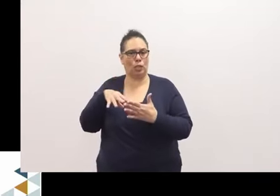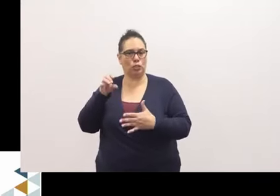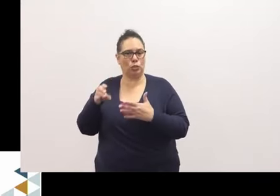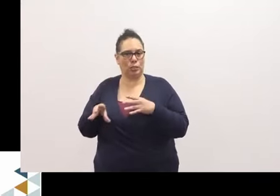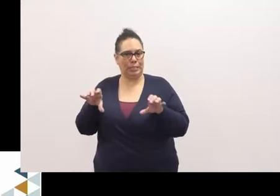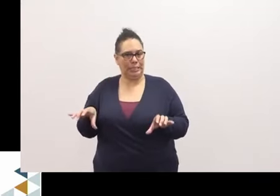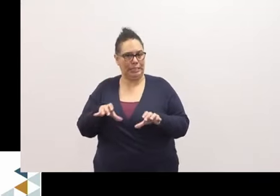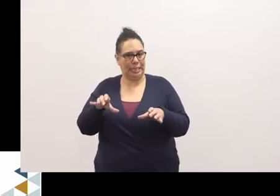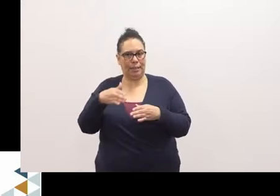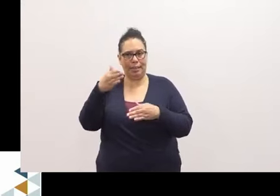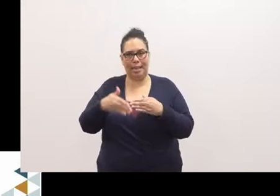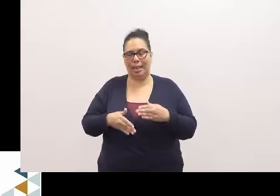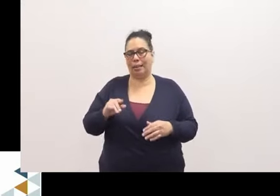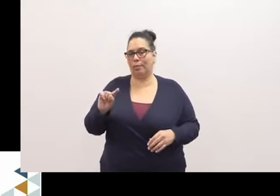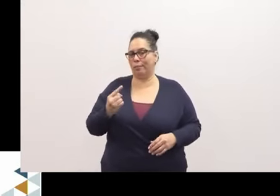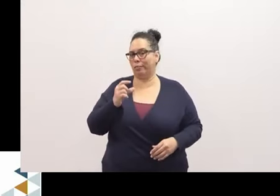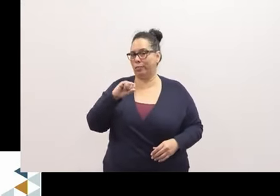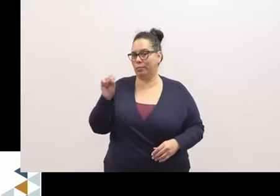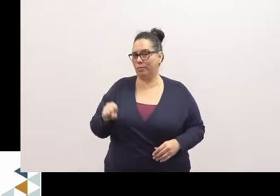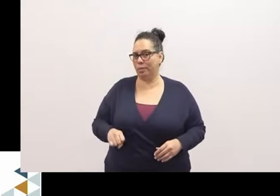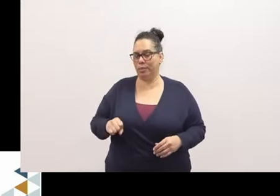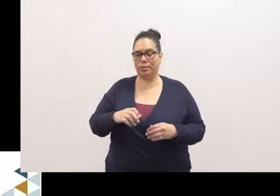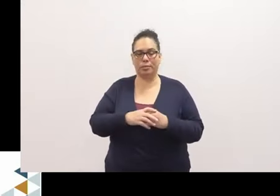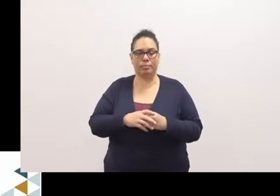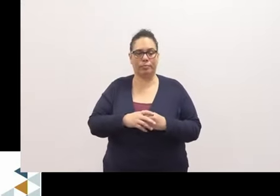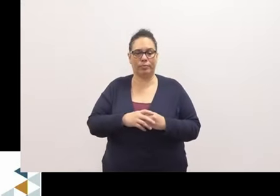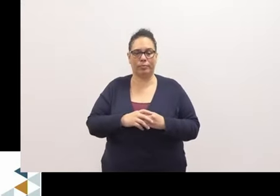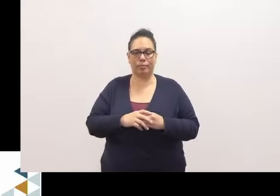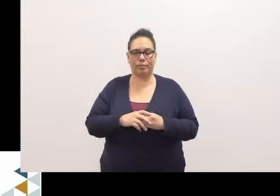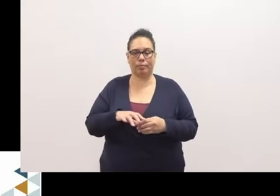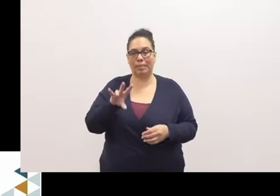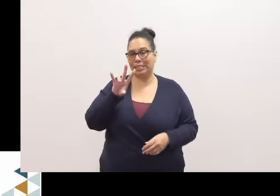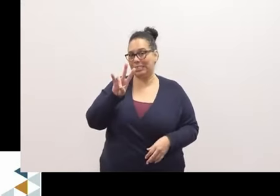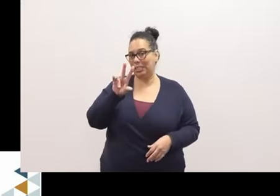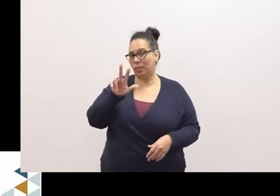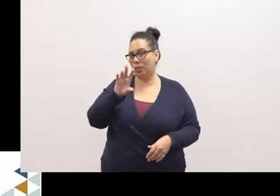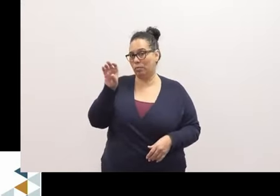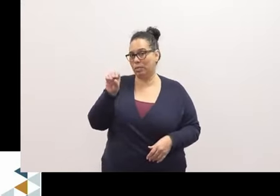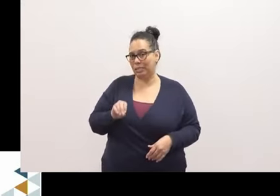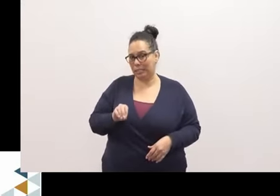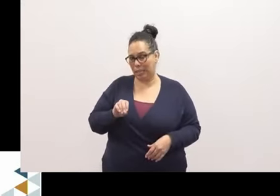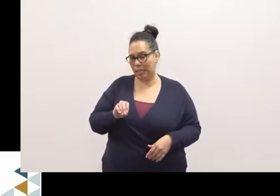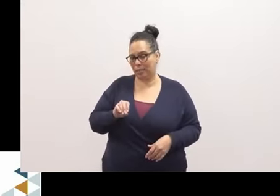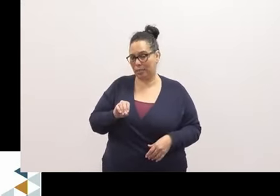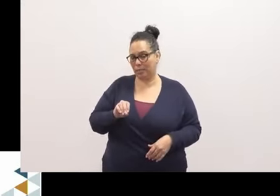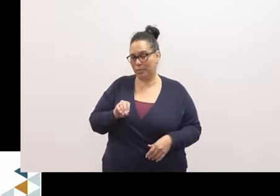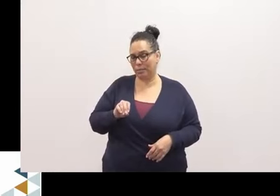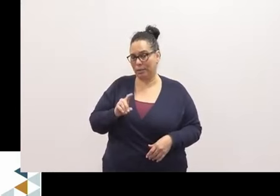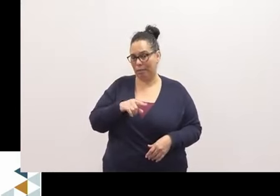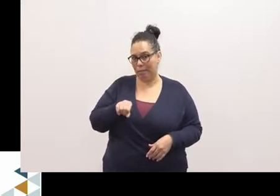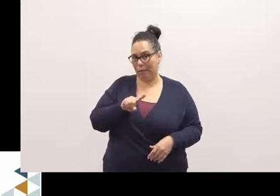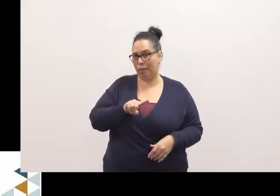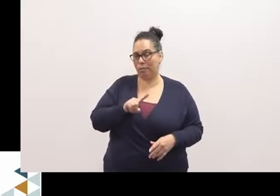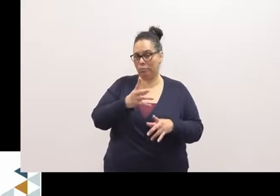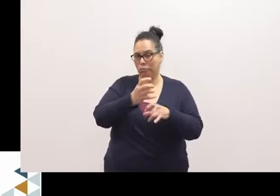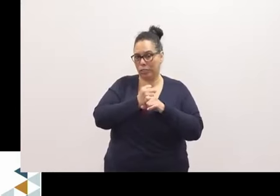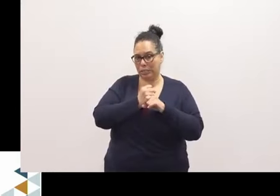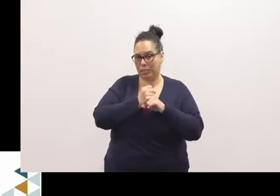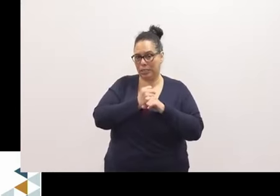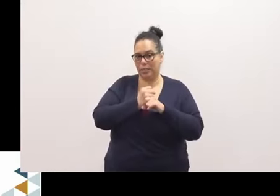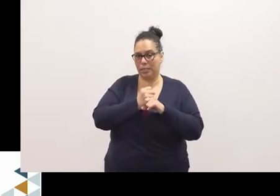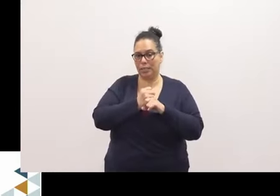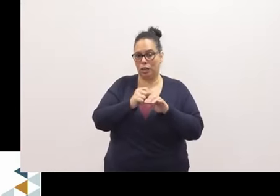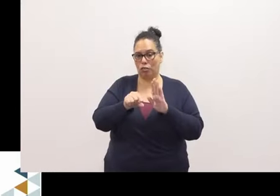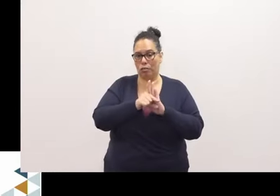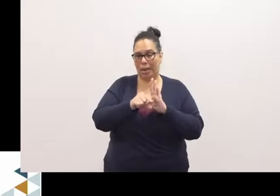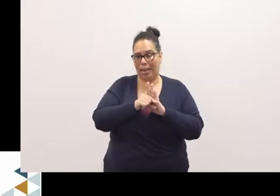end of this first semester. So 73% of our Black African-American students received a